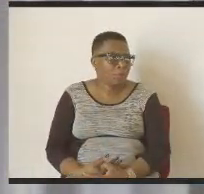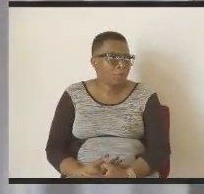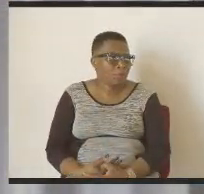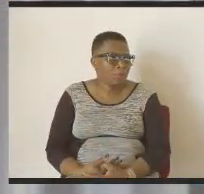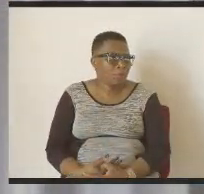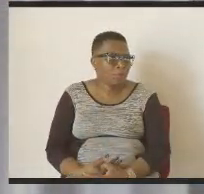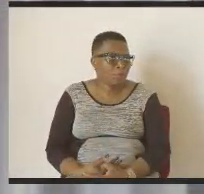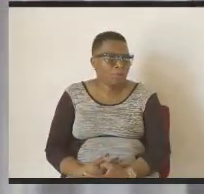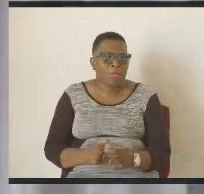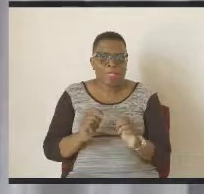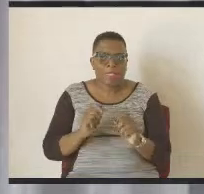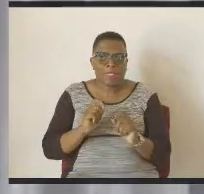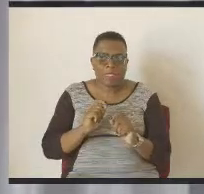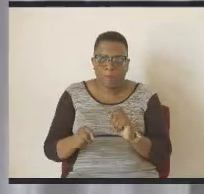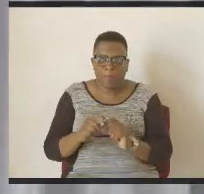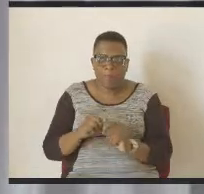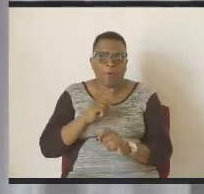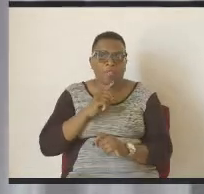Simple and true.